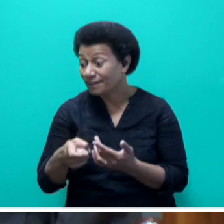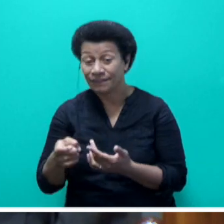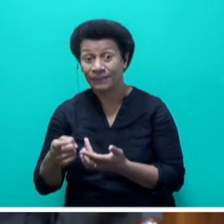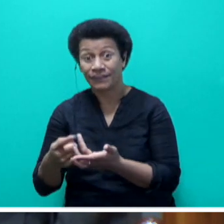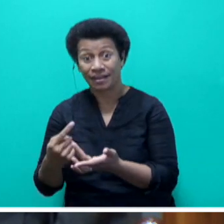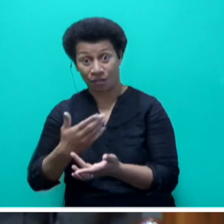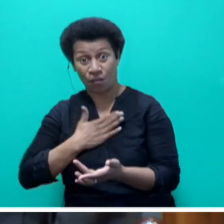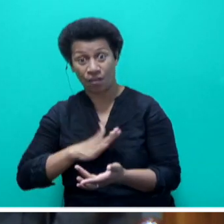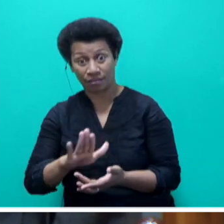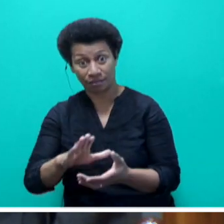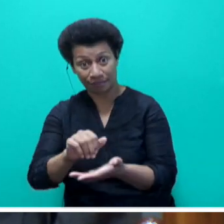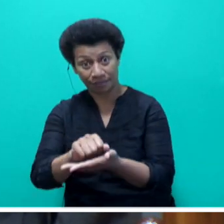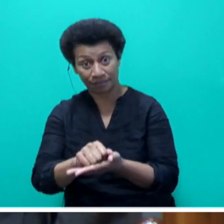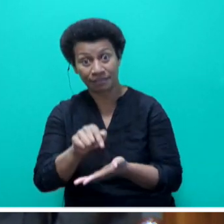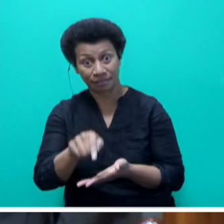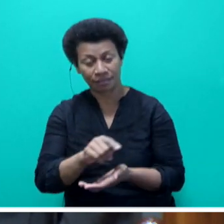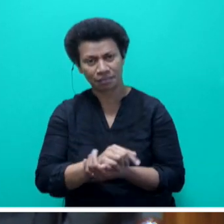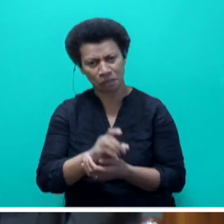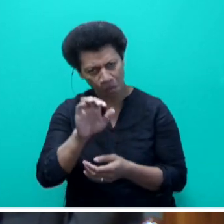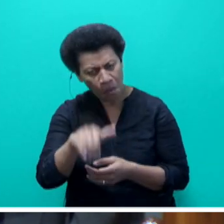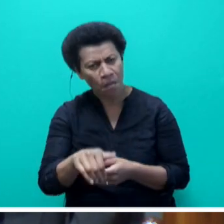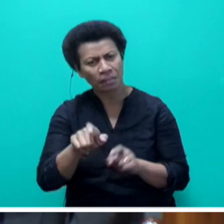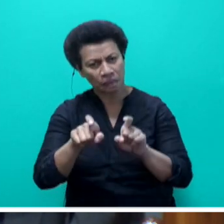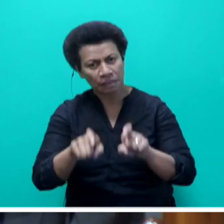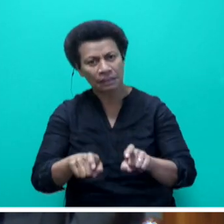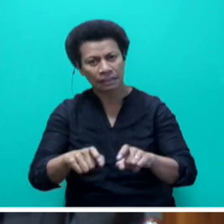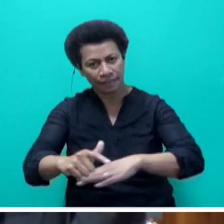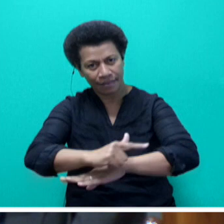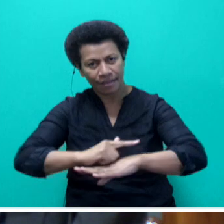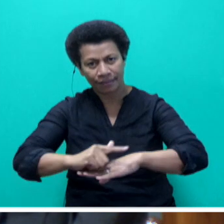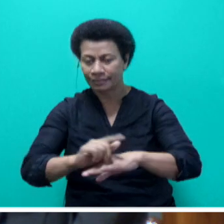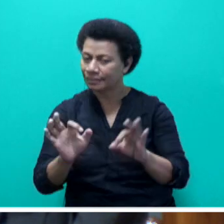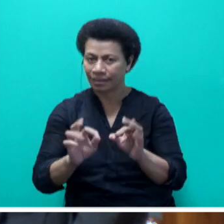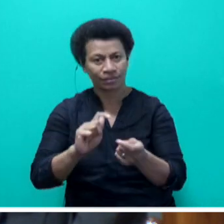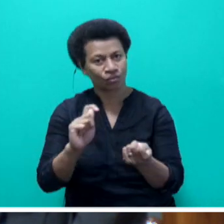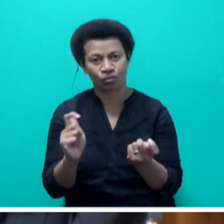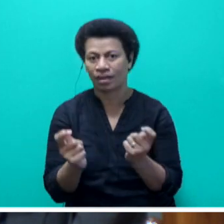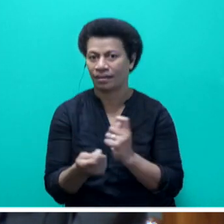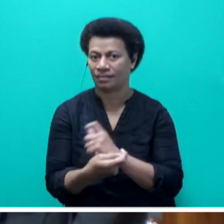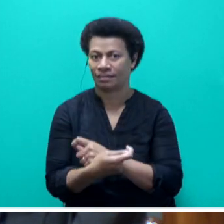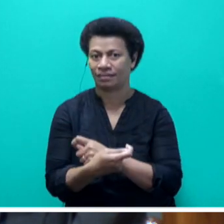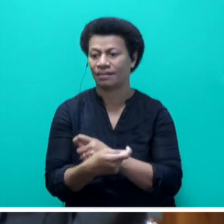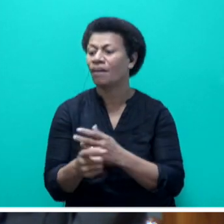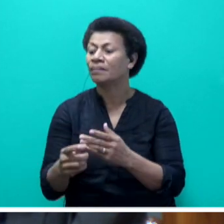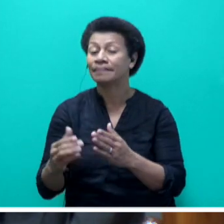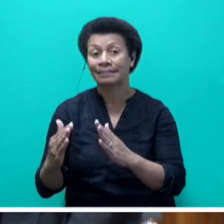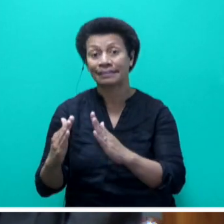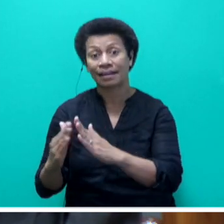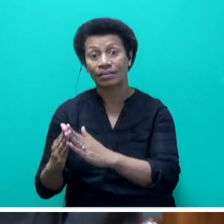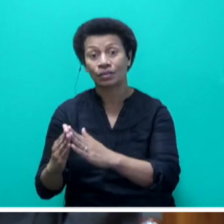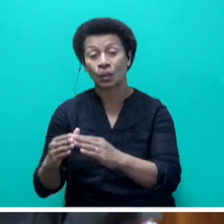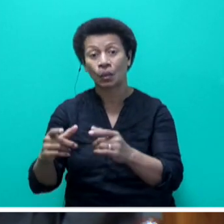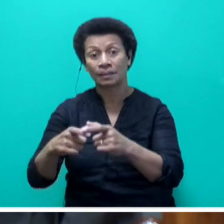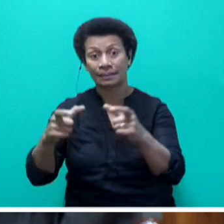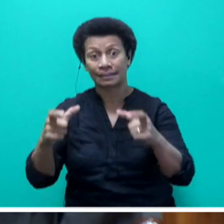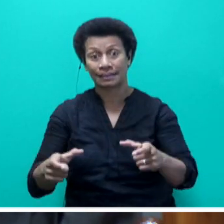their lots as residential can do so without any changes to their towns or city rates, and that change in town